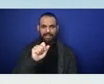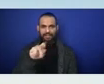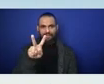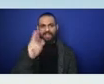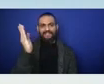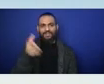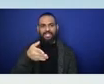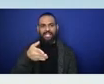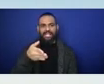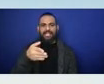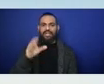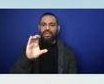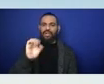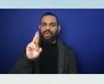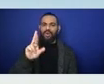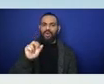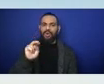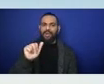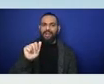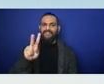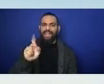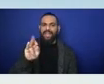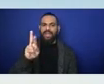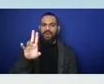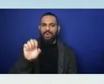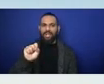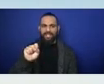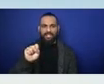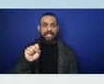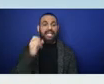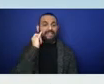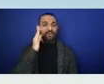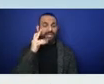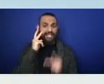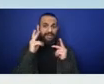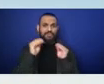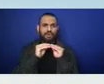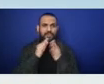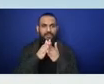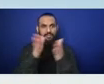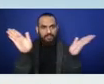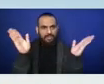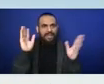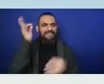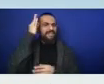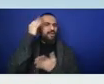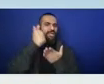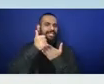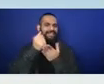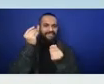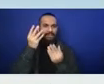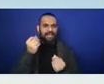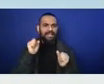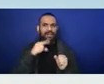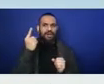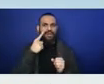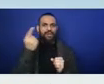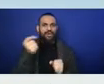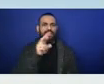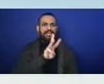is SBA, for Small Business Administration. So it's sba.gov, as in gov,